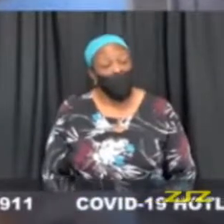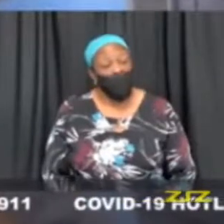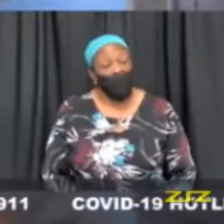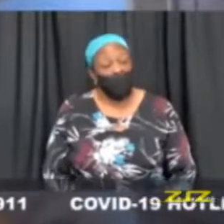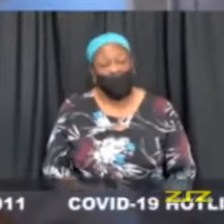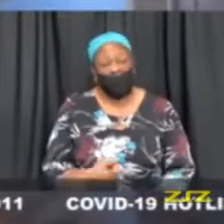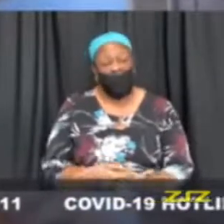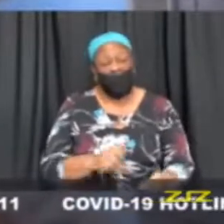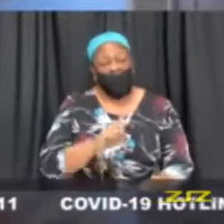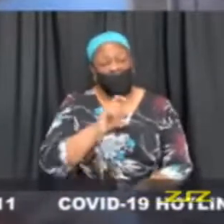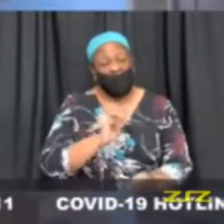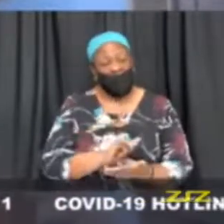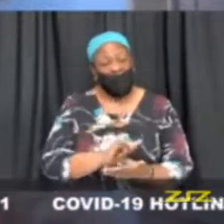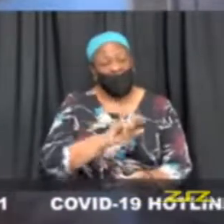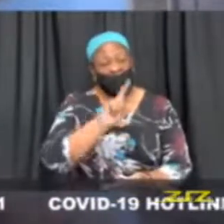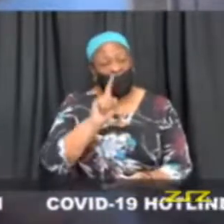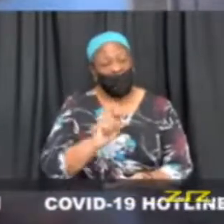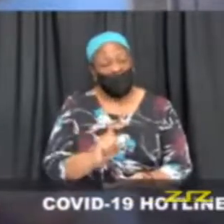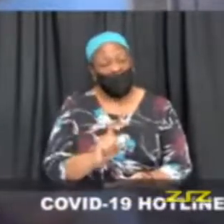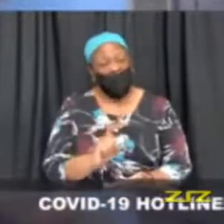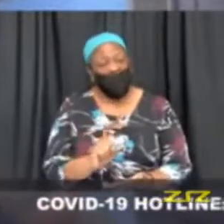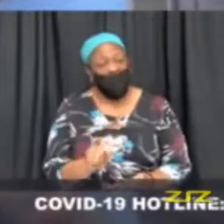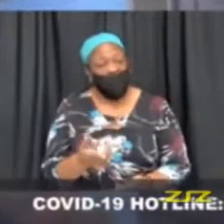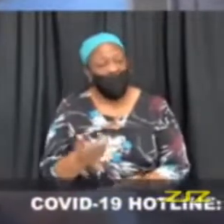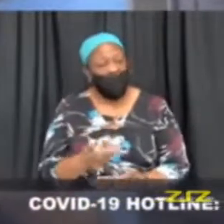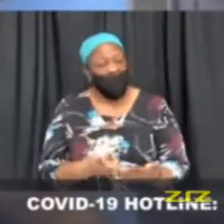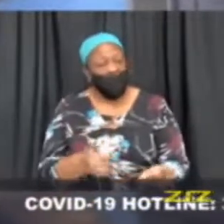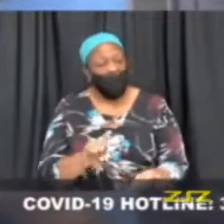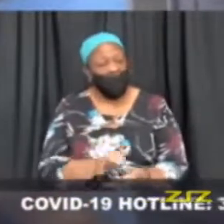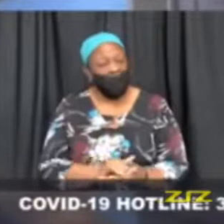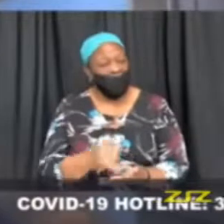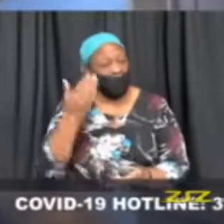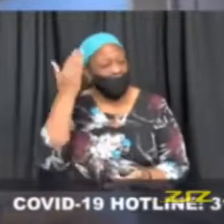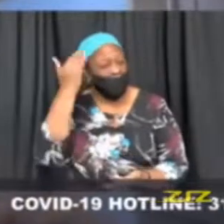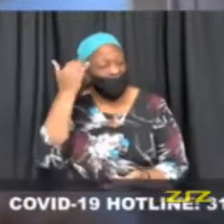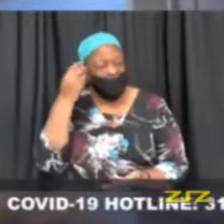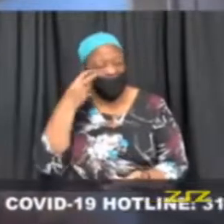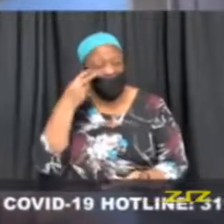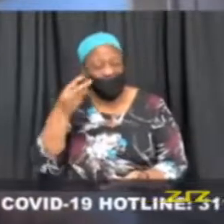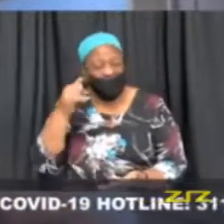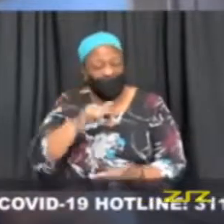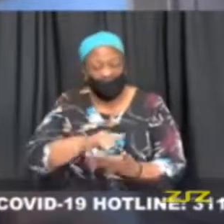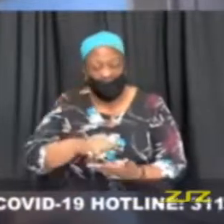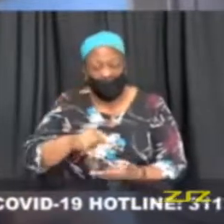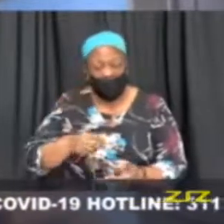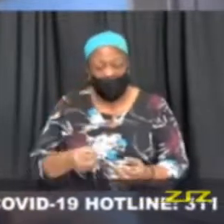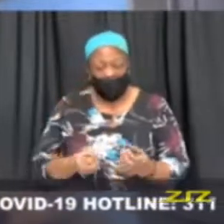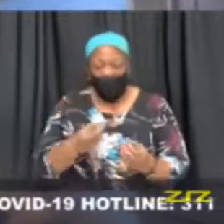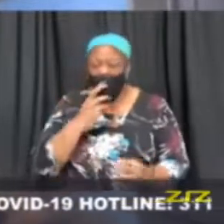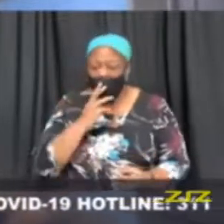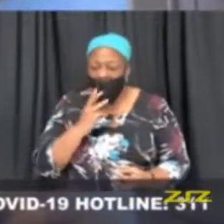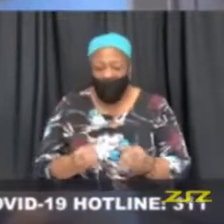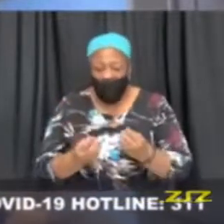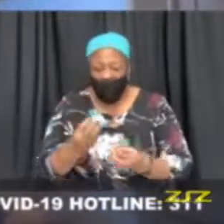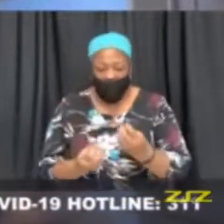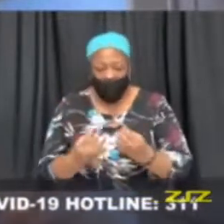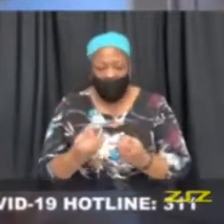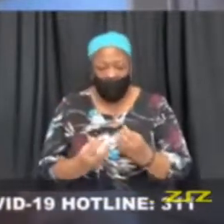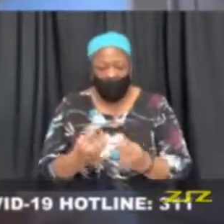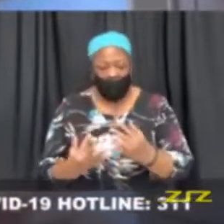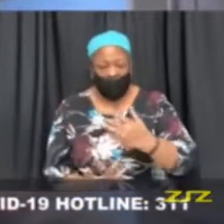geothermal system and why does it show these signs at the surface. So what happens is,